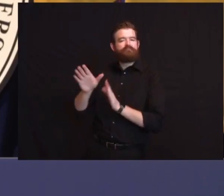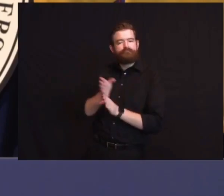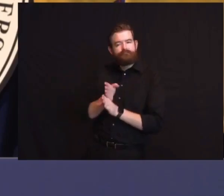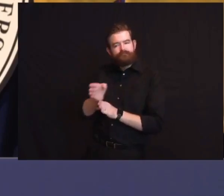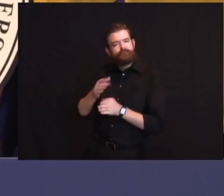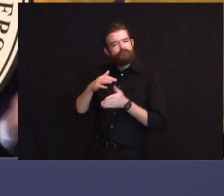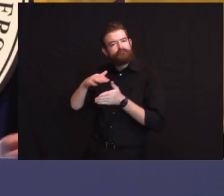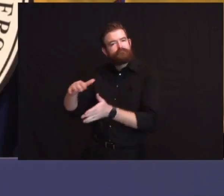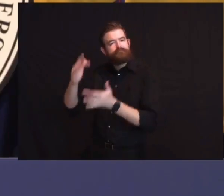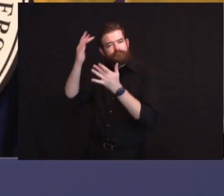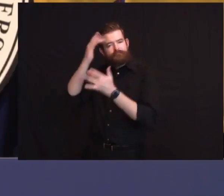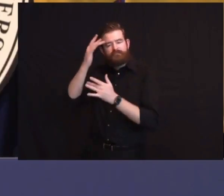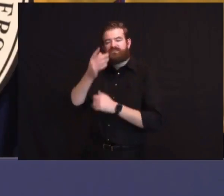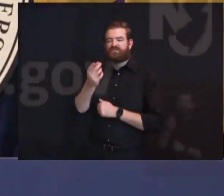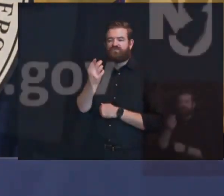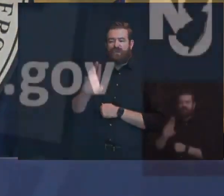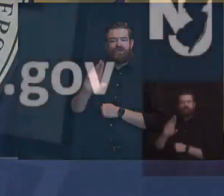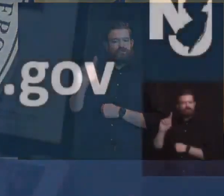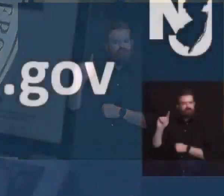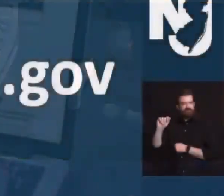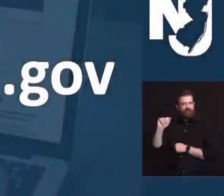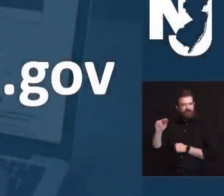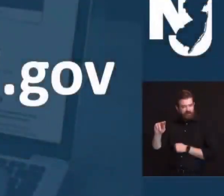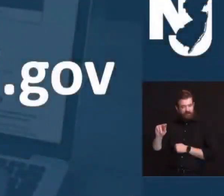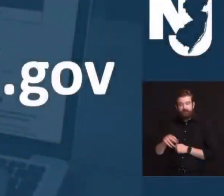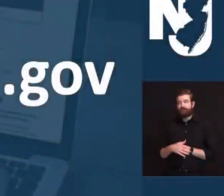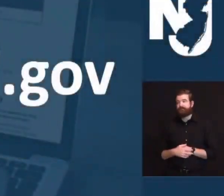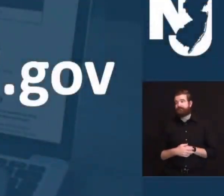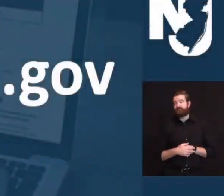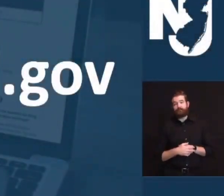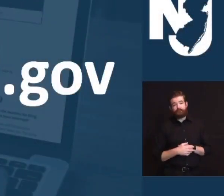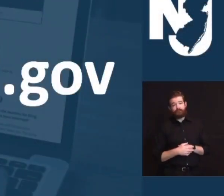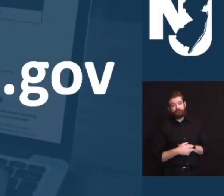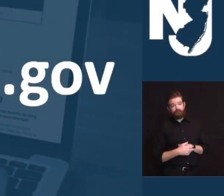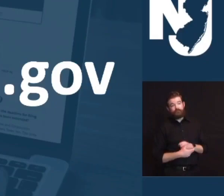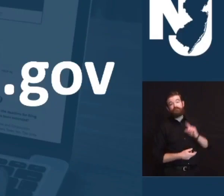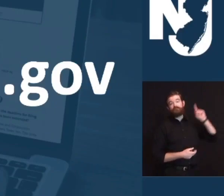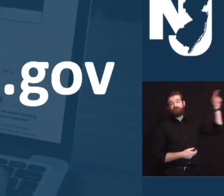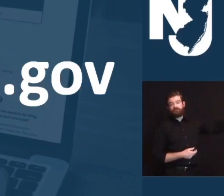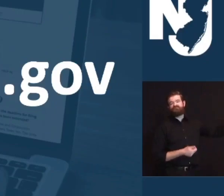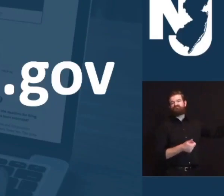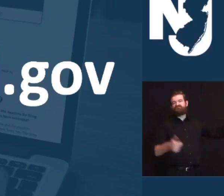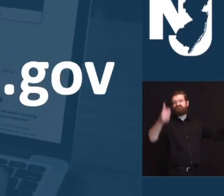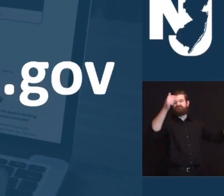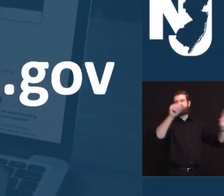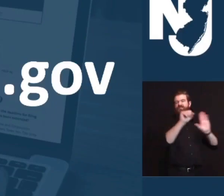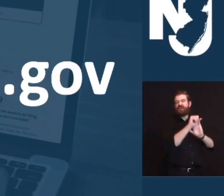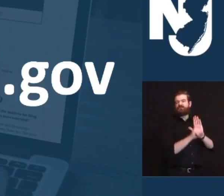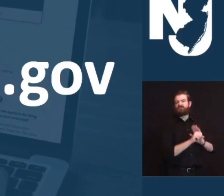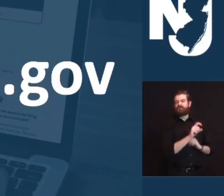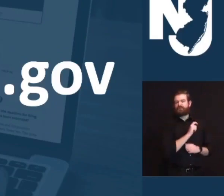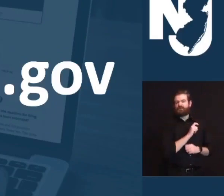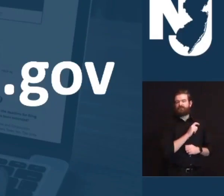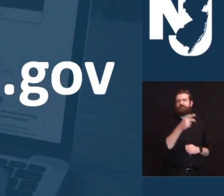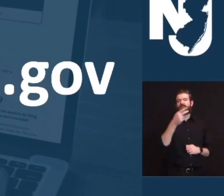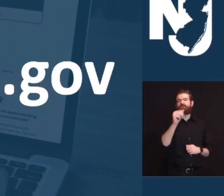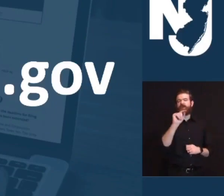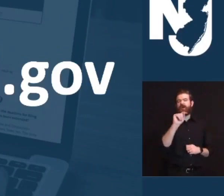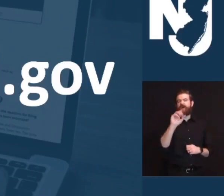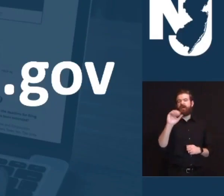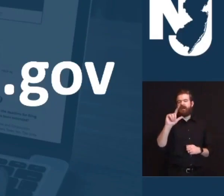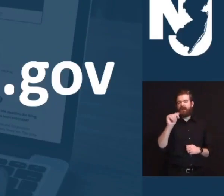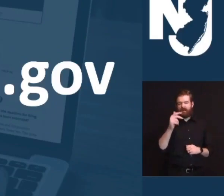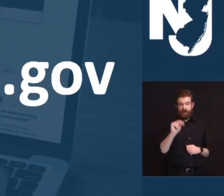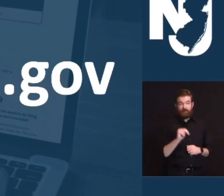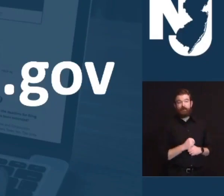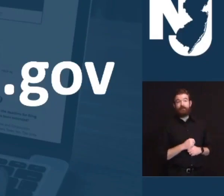here. To my far left, another guy who needs no introduction, the Superintendent of the State Police, Colonel Pat Callahan. And we are joined and